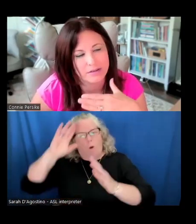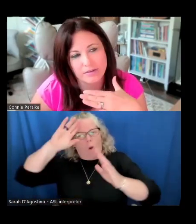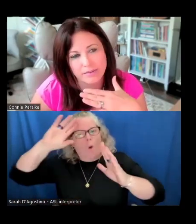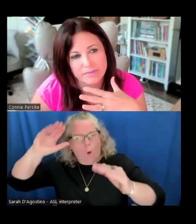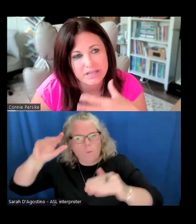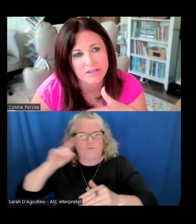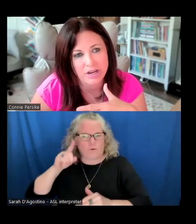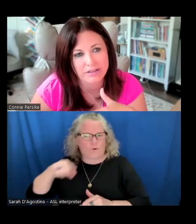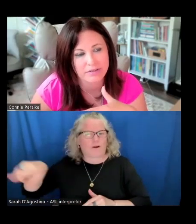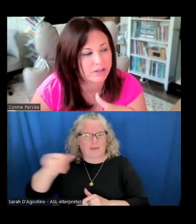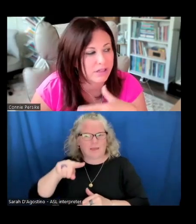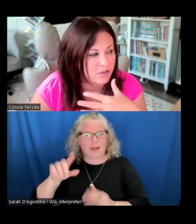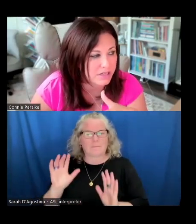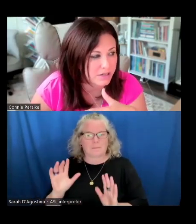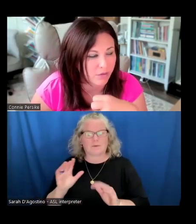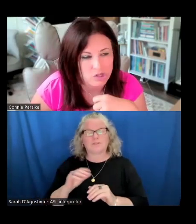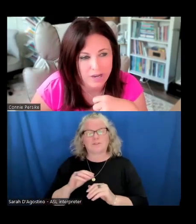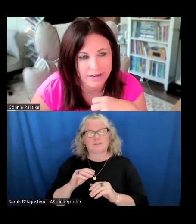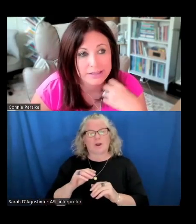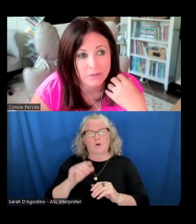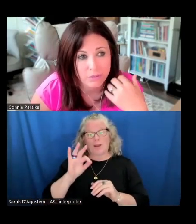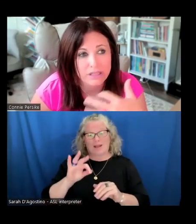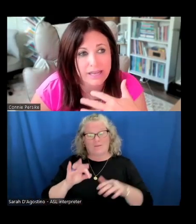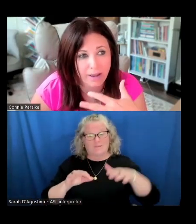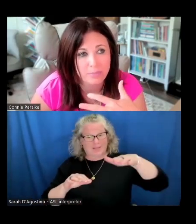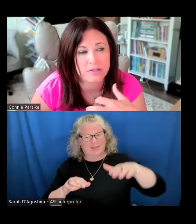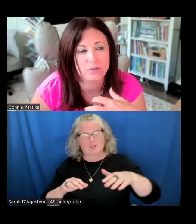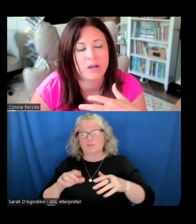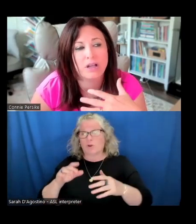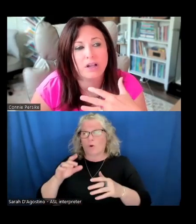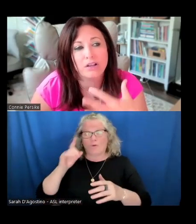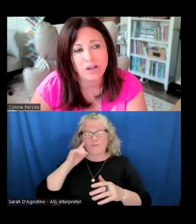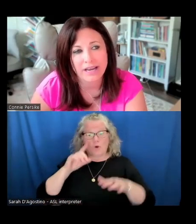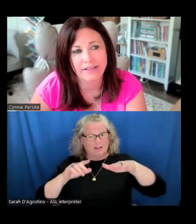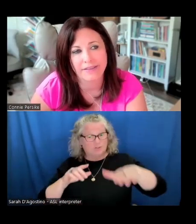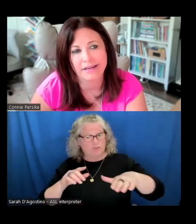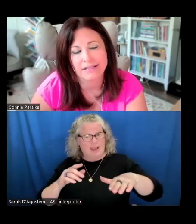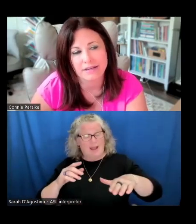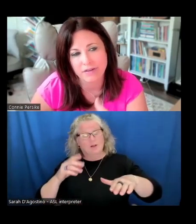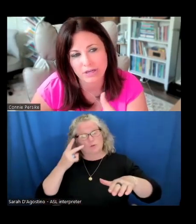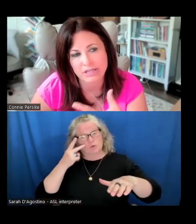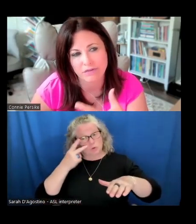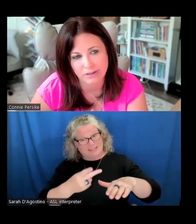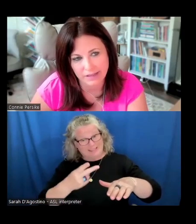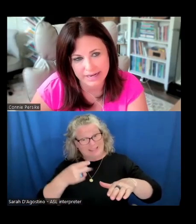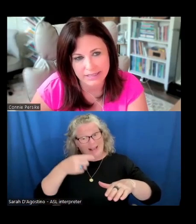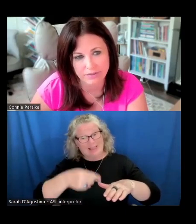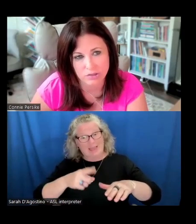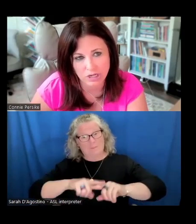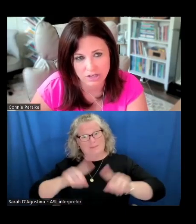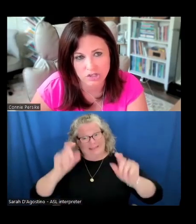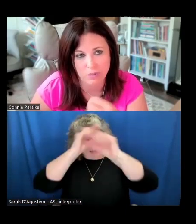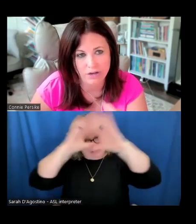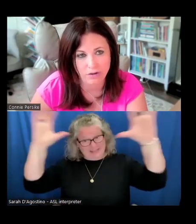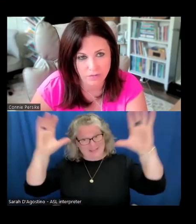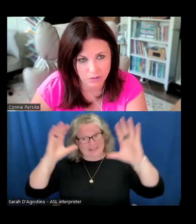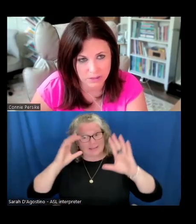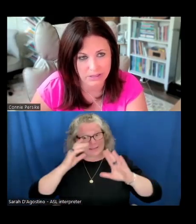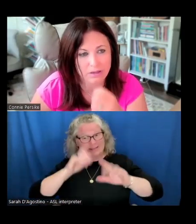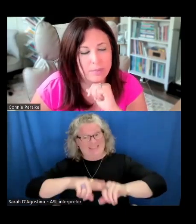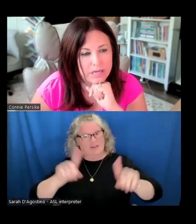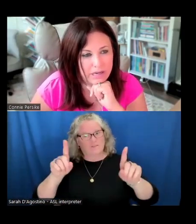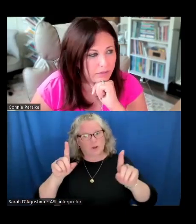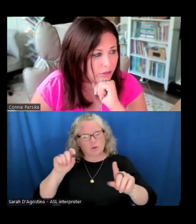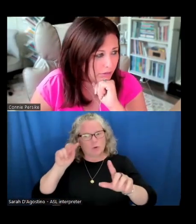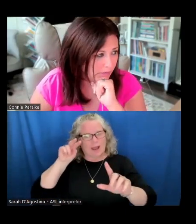child, see a child differently, you see a different child. It really helps you look at things in a very different light if you change the way you're